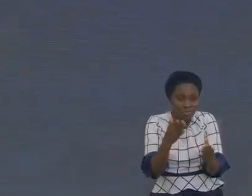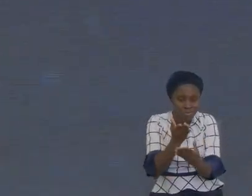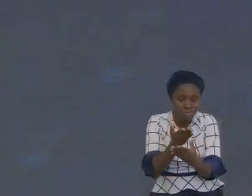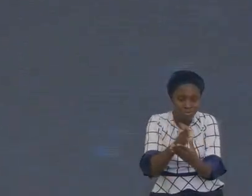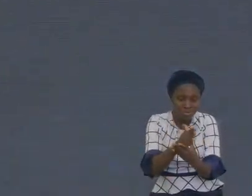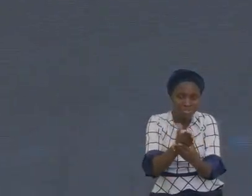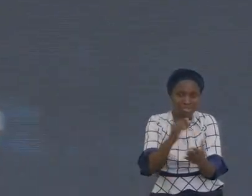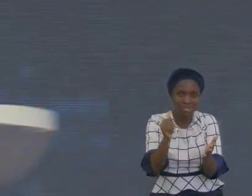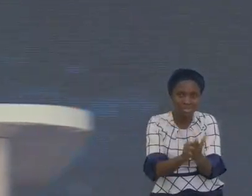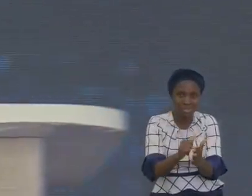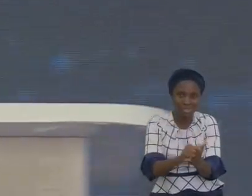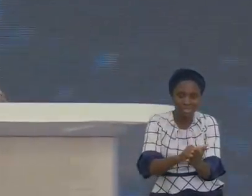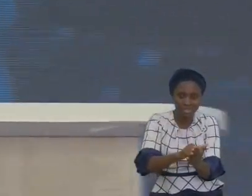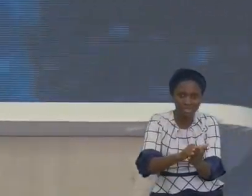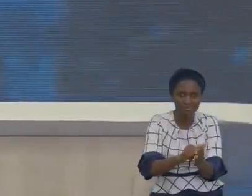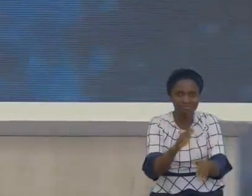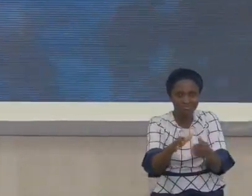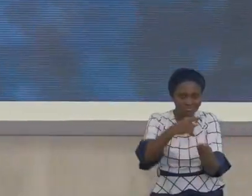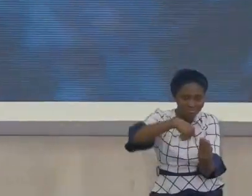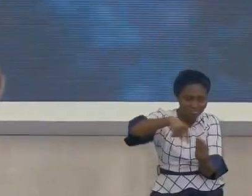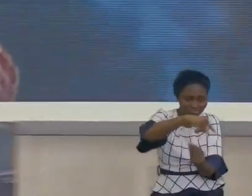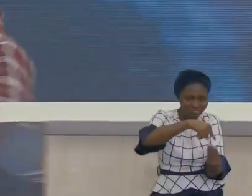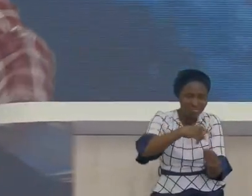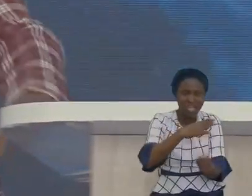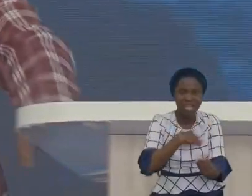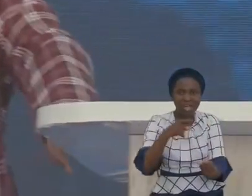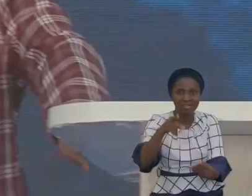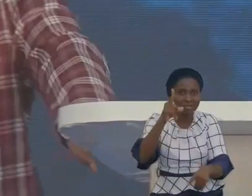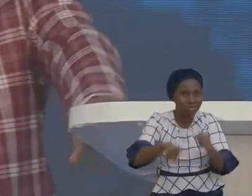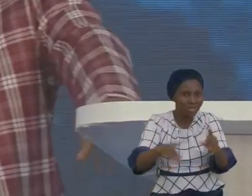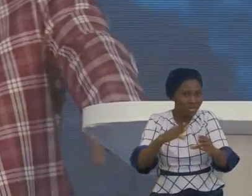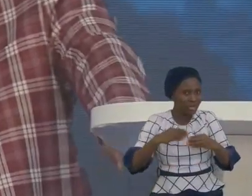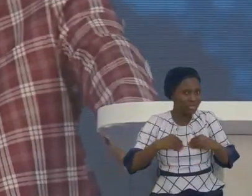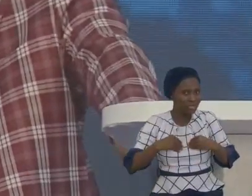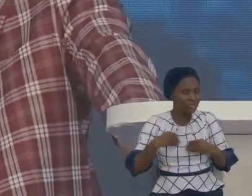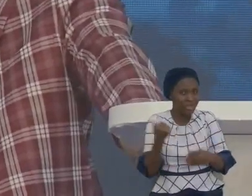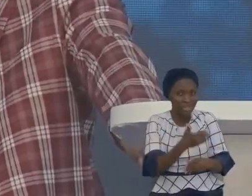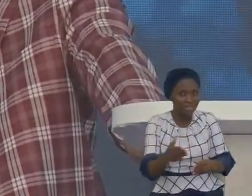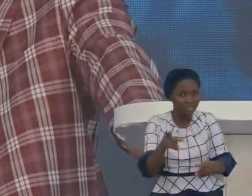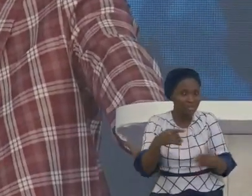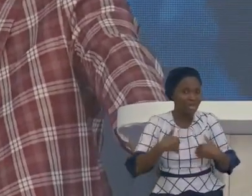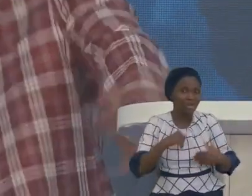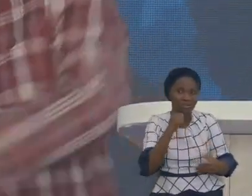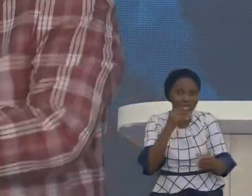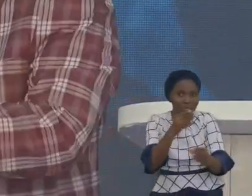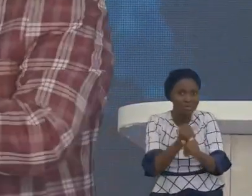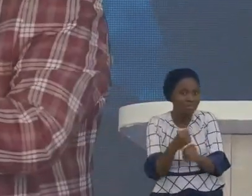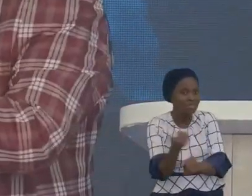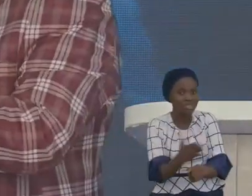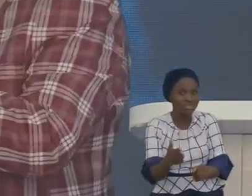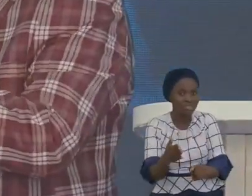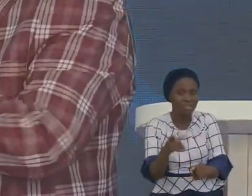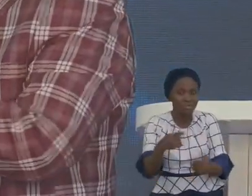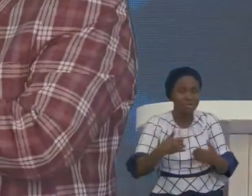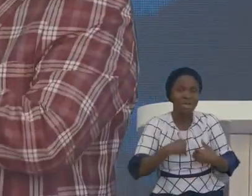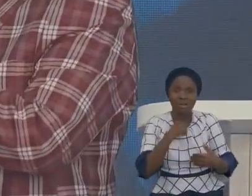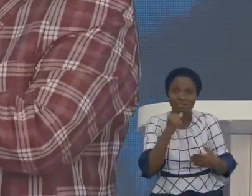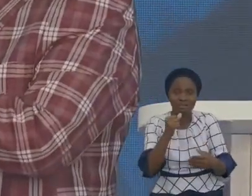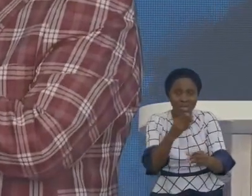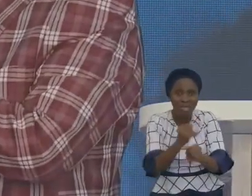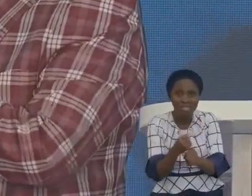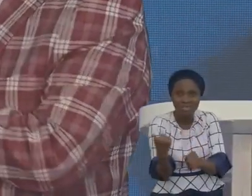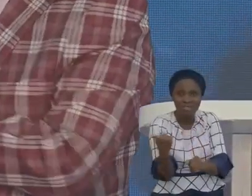and you are sweating, and you have not achieved the upward journey. Now you decide for